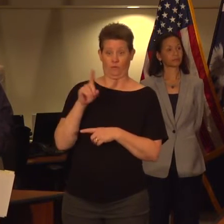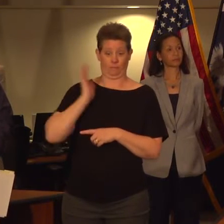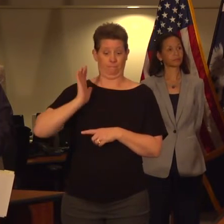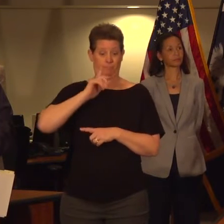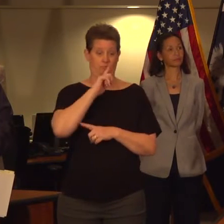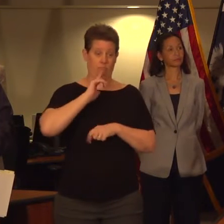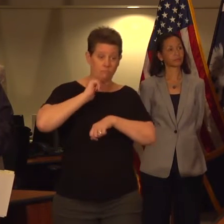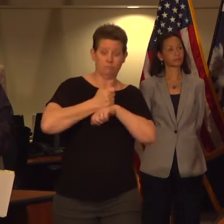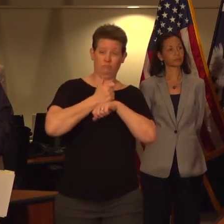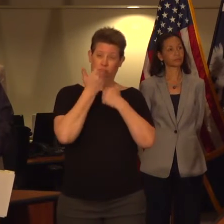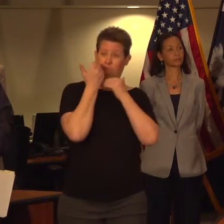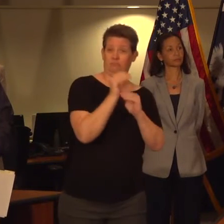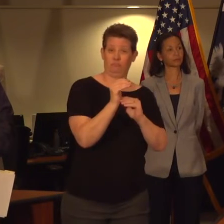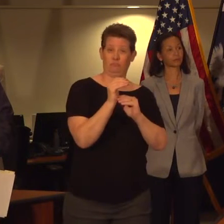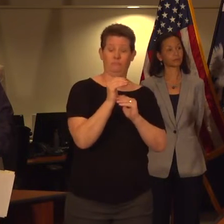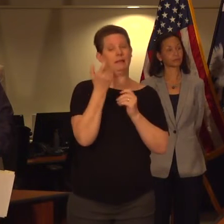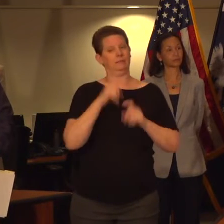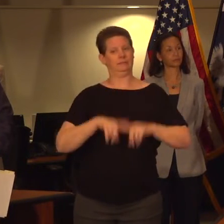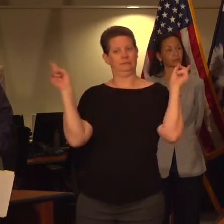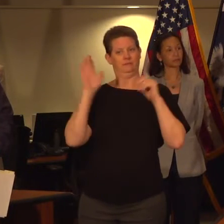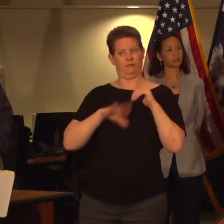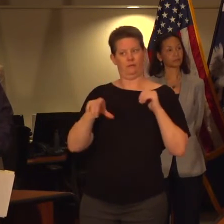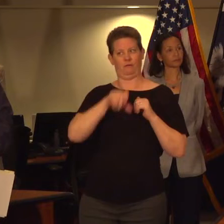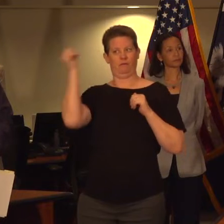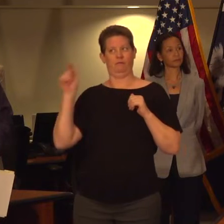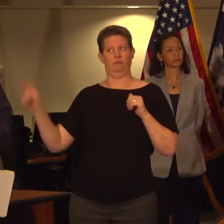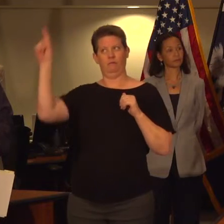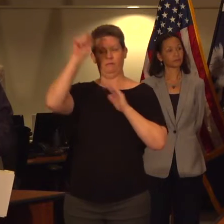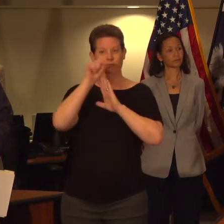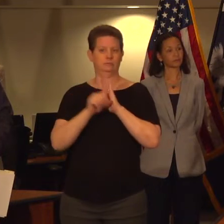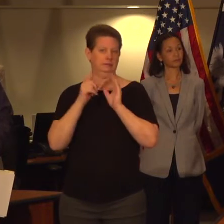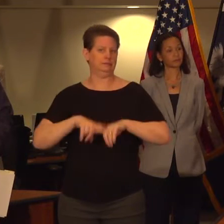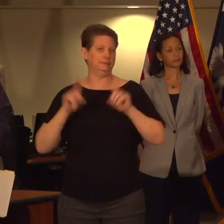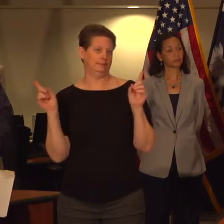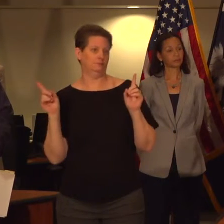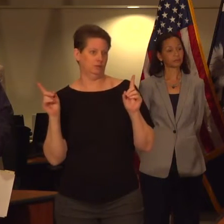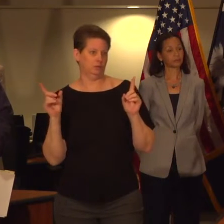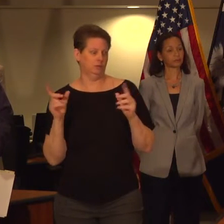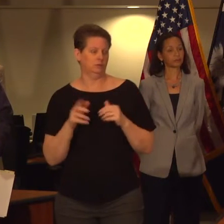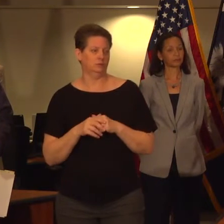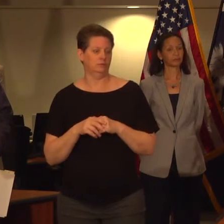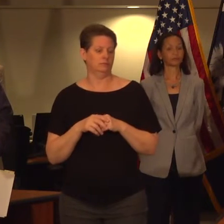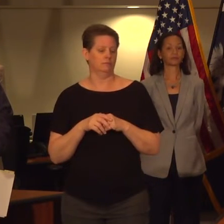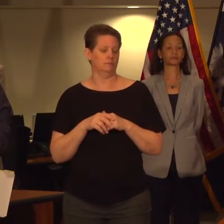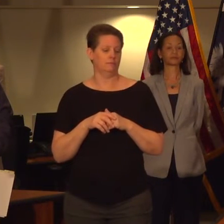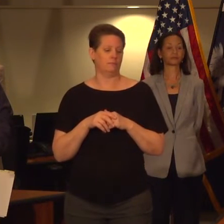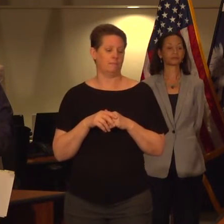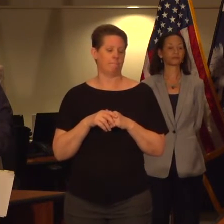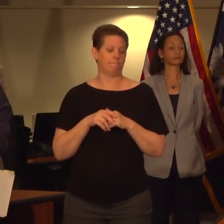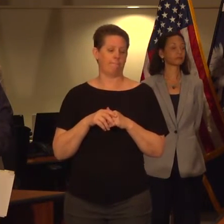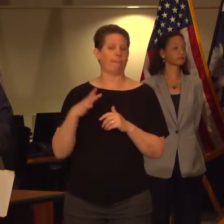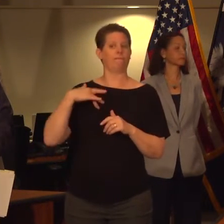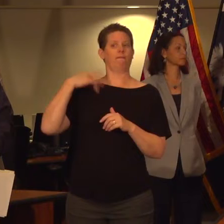imposed are different in a number of ways from what they've done in other states. But we believe that this is, that we can do